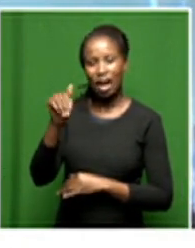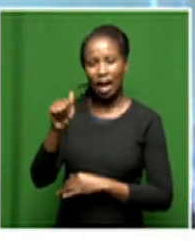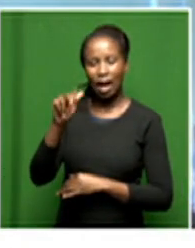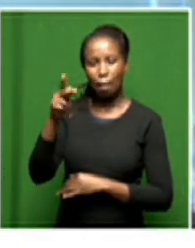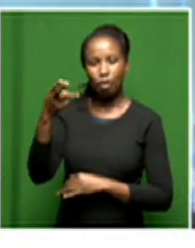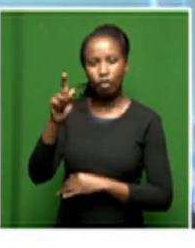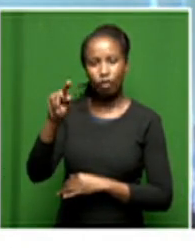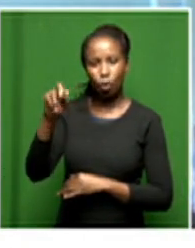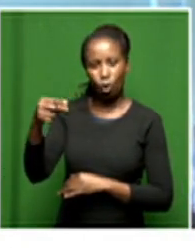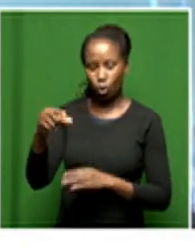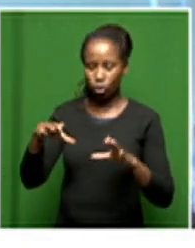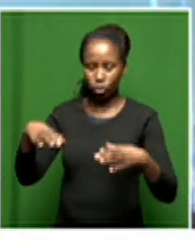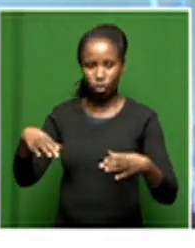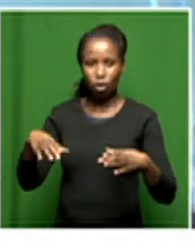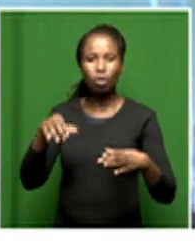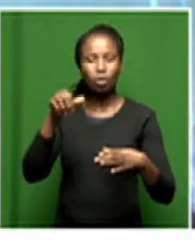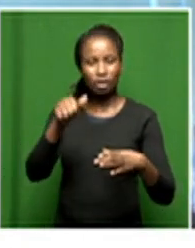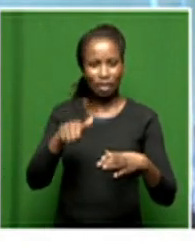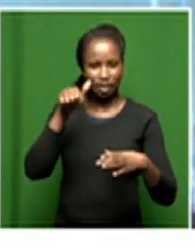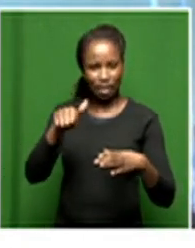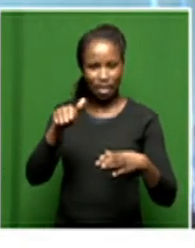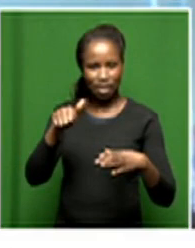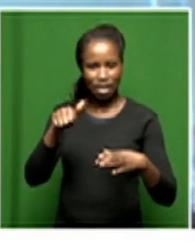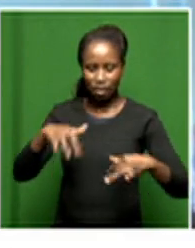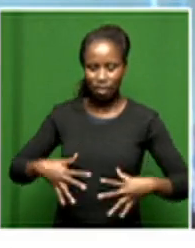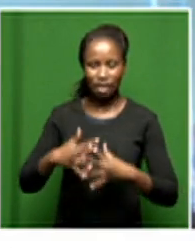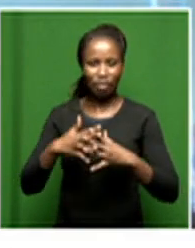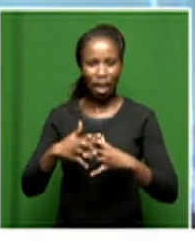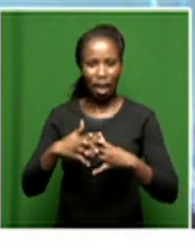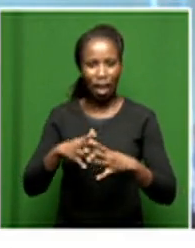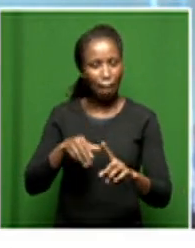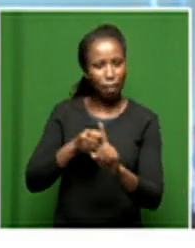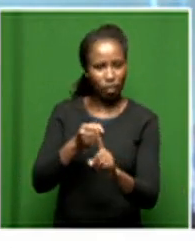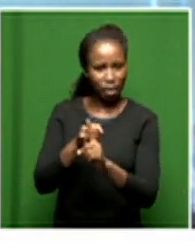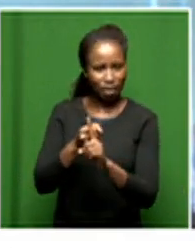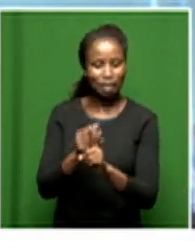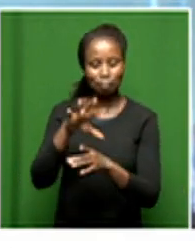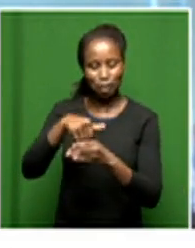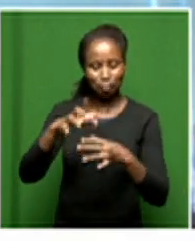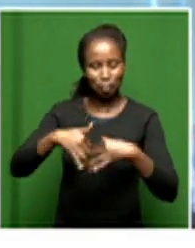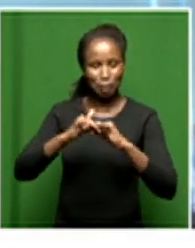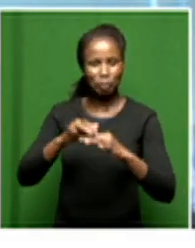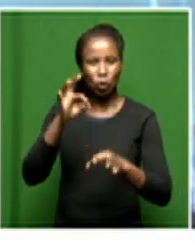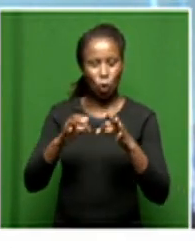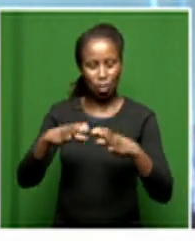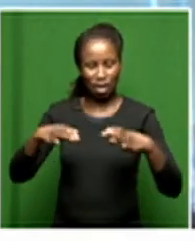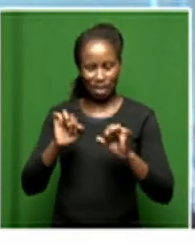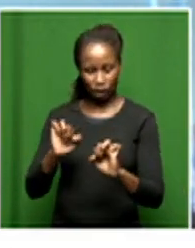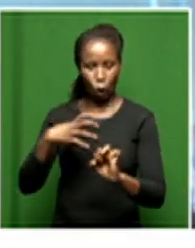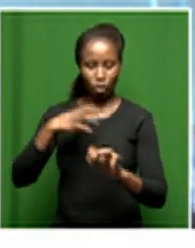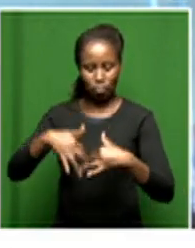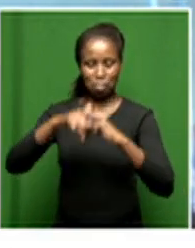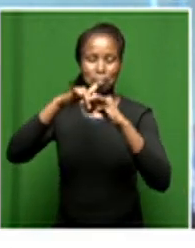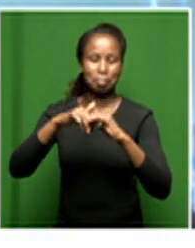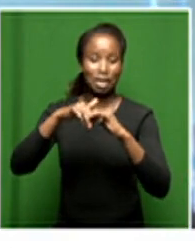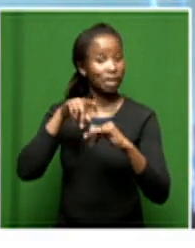MAP 16 Civic Movement. And they have now formed a political party. And they've been very active